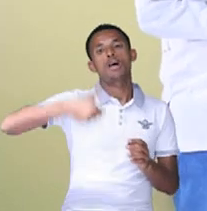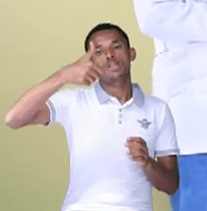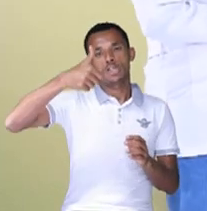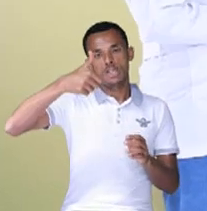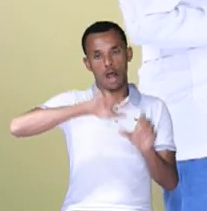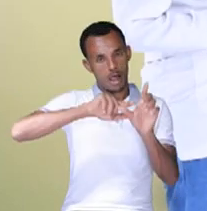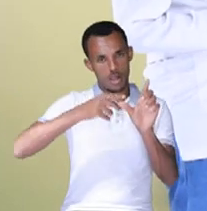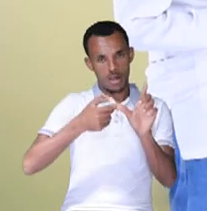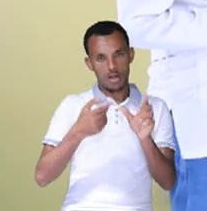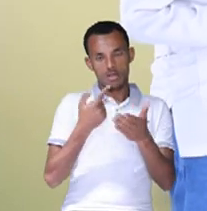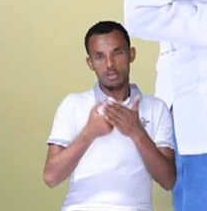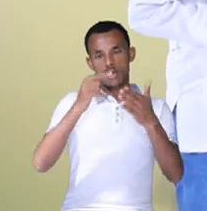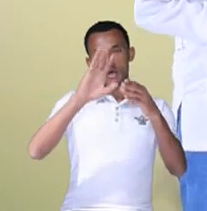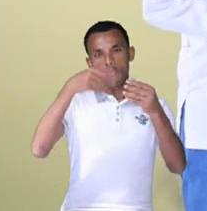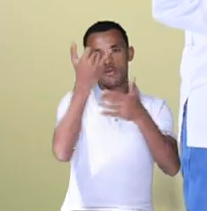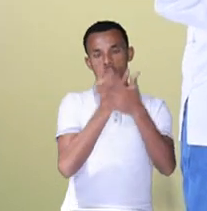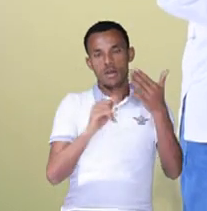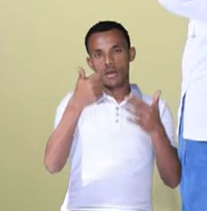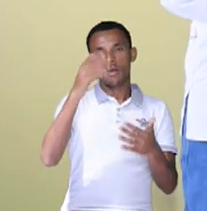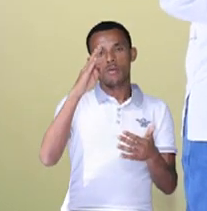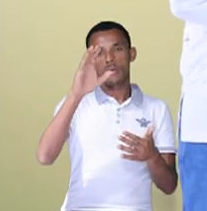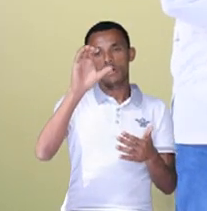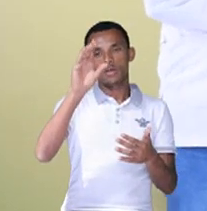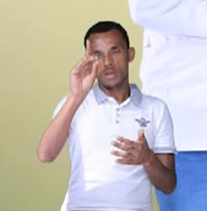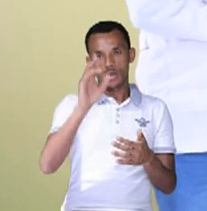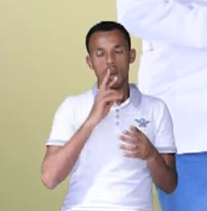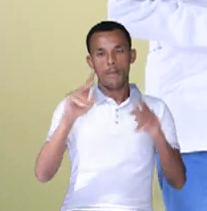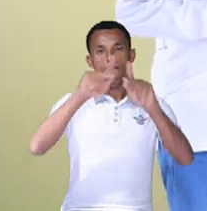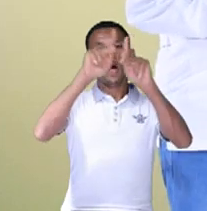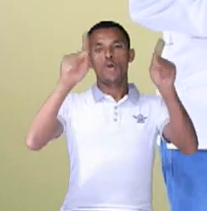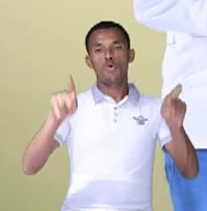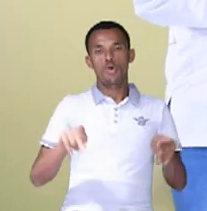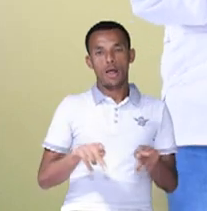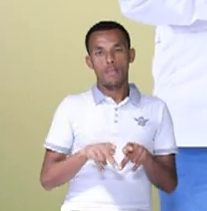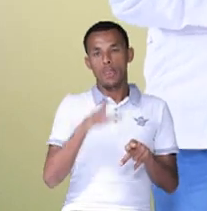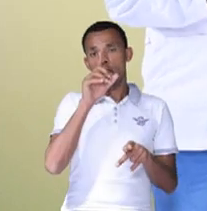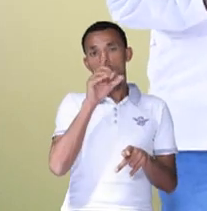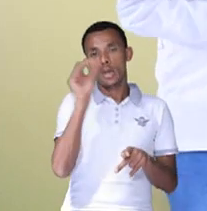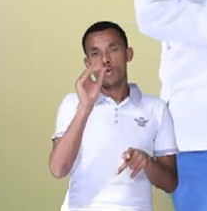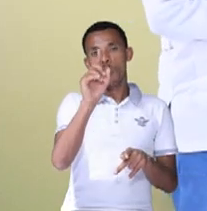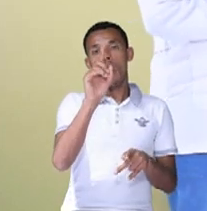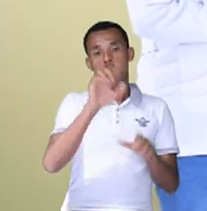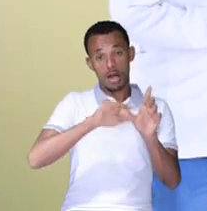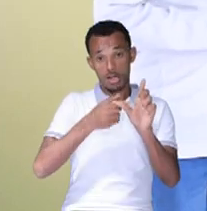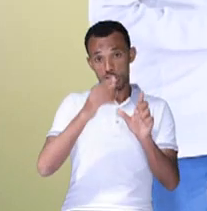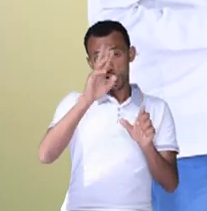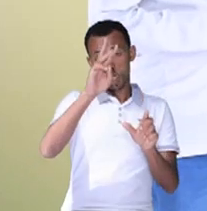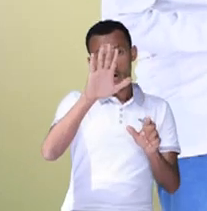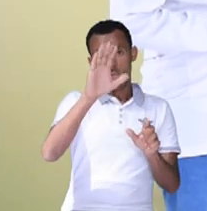remaining angle. In the given figure, ABCD is parallelogram given, and one angle is given 65